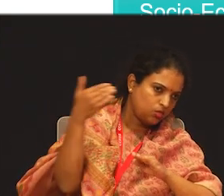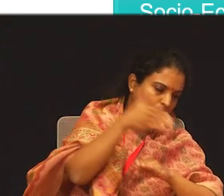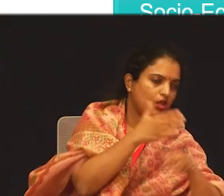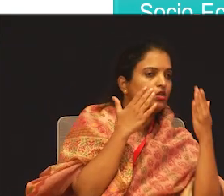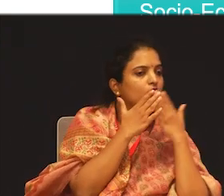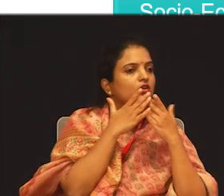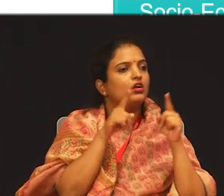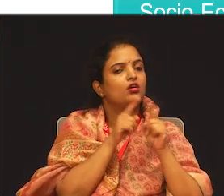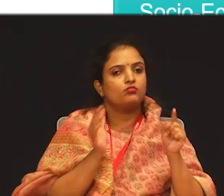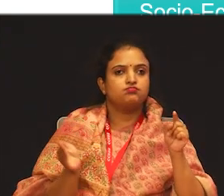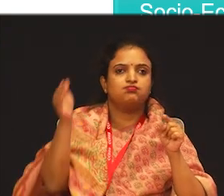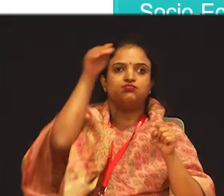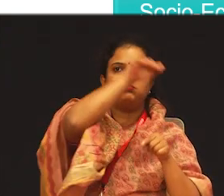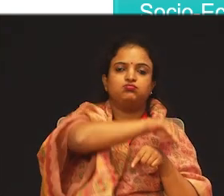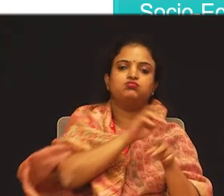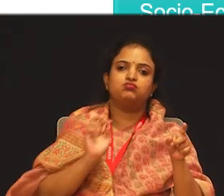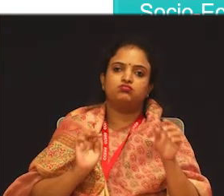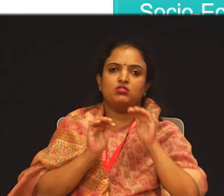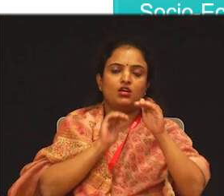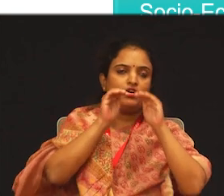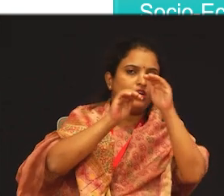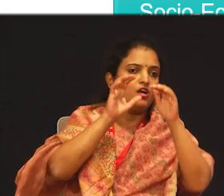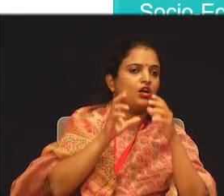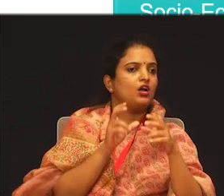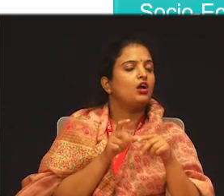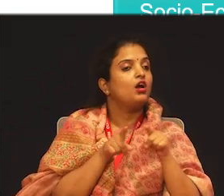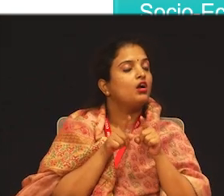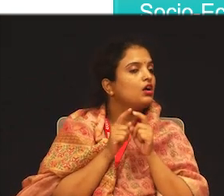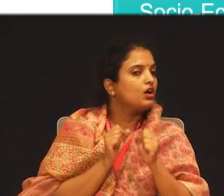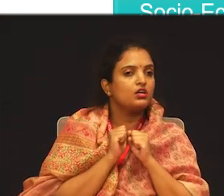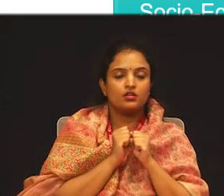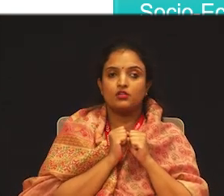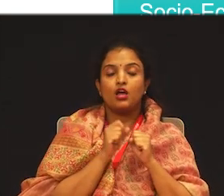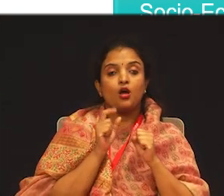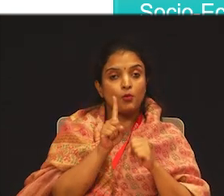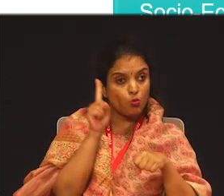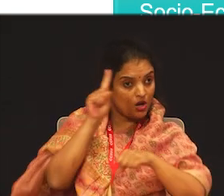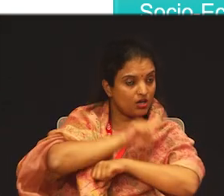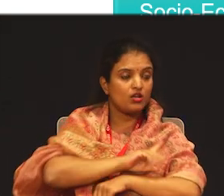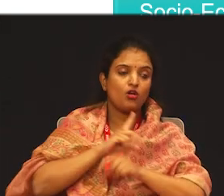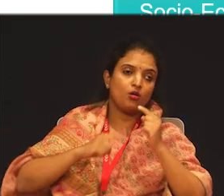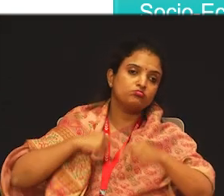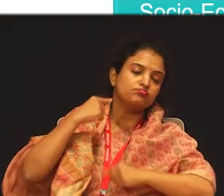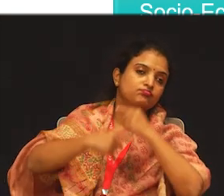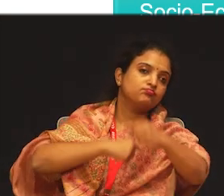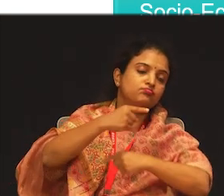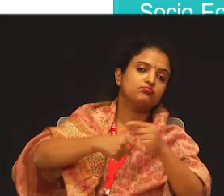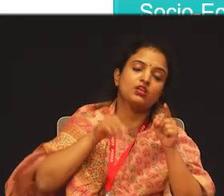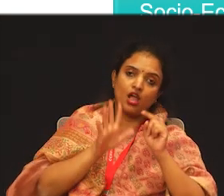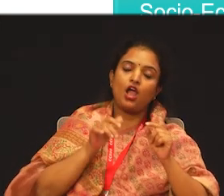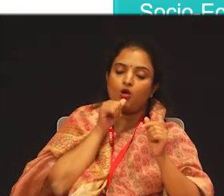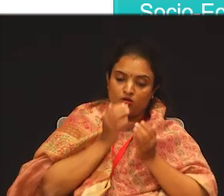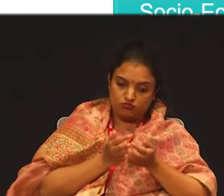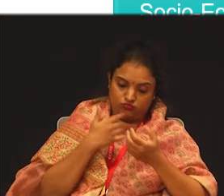Children have to climb hills to reach the schools. And it's their daily, part of their daily routine.